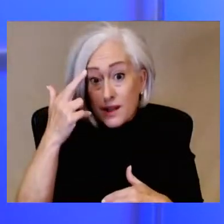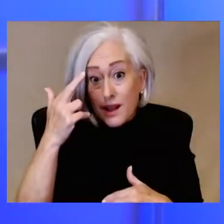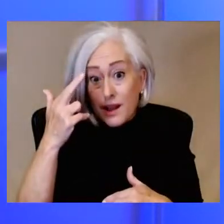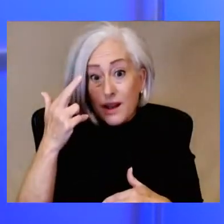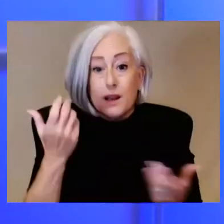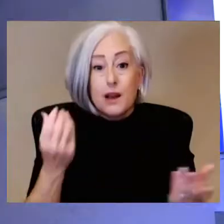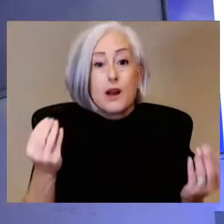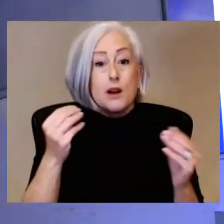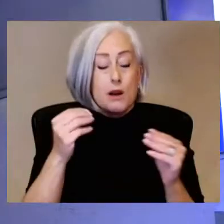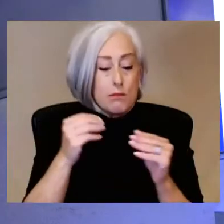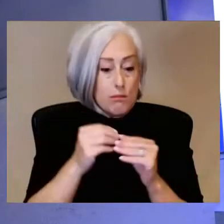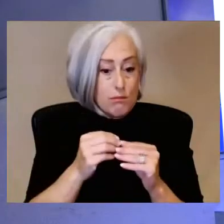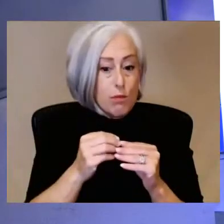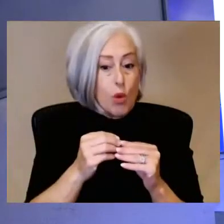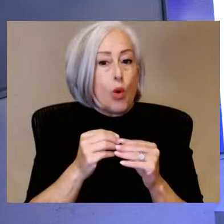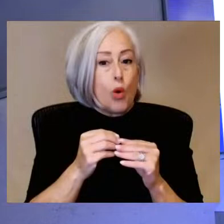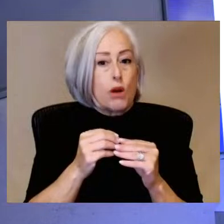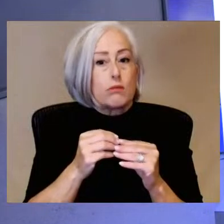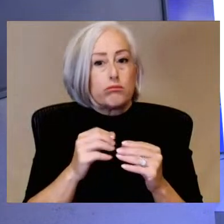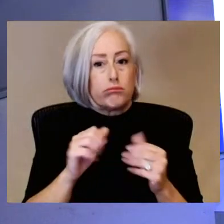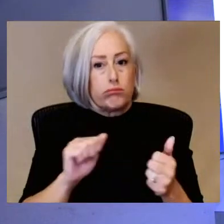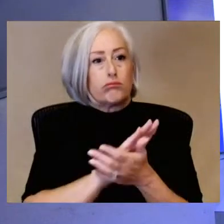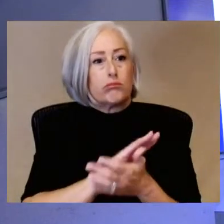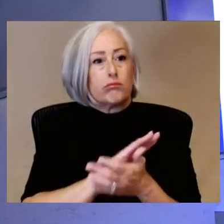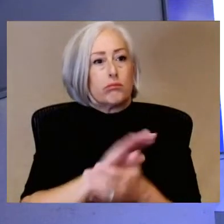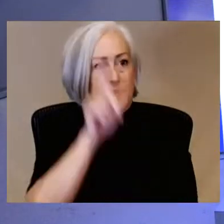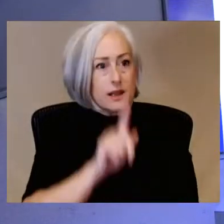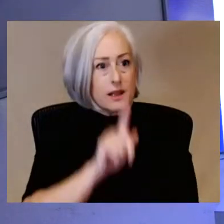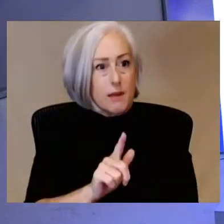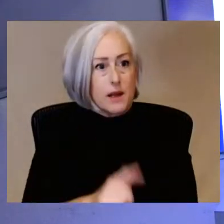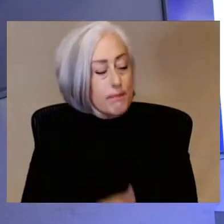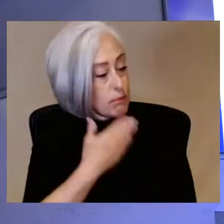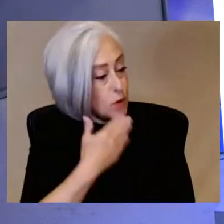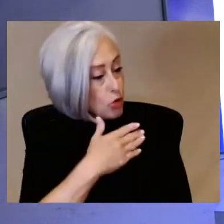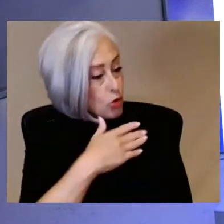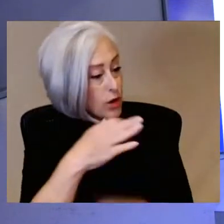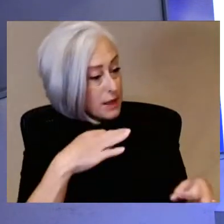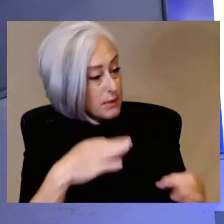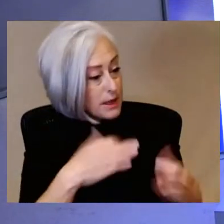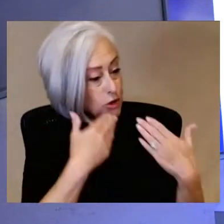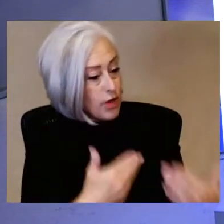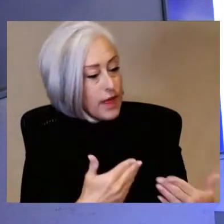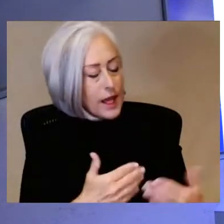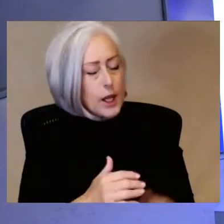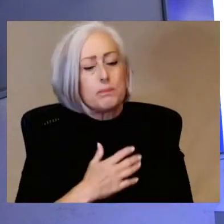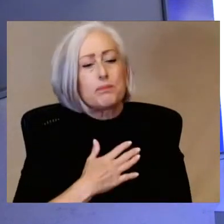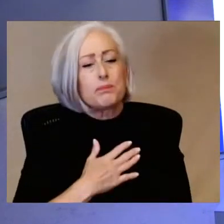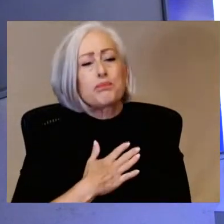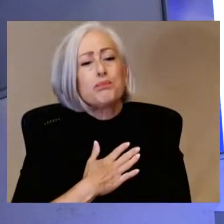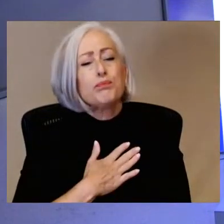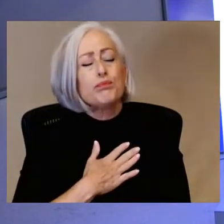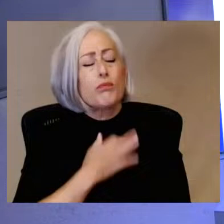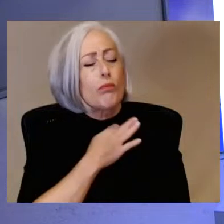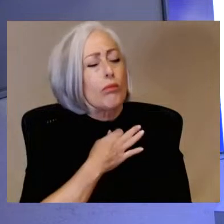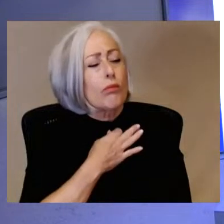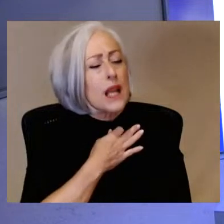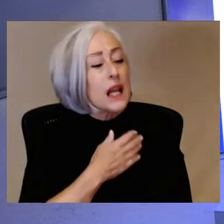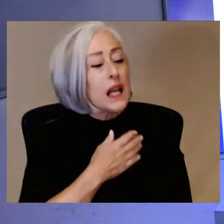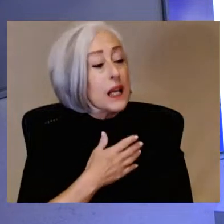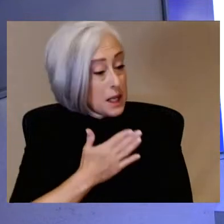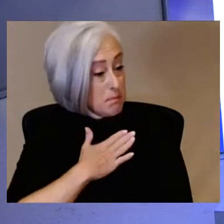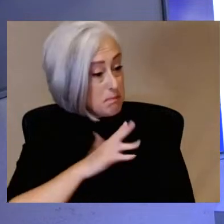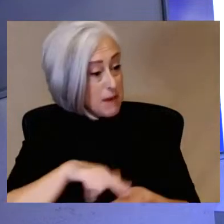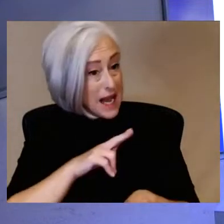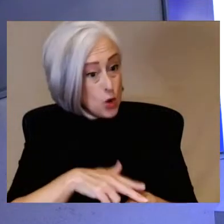dementia. So that's a good explanation, so thank you. I'm going to say something back. I want you to comment on it. So if my normal memory loss, my